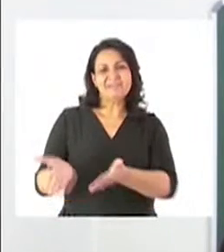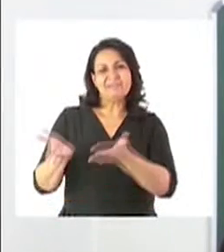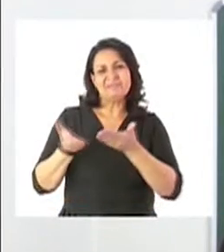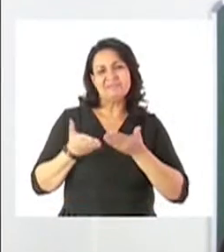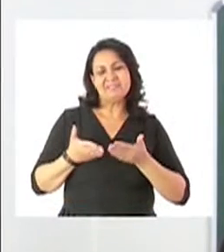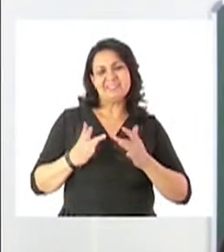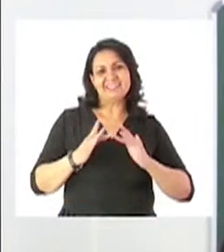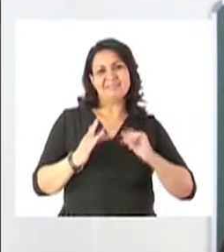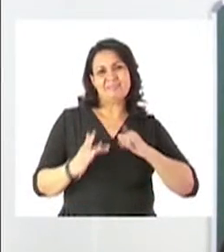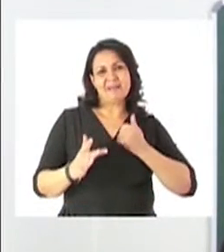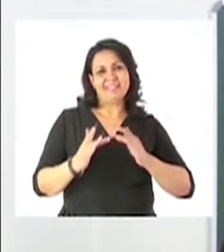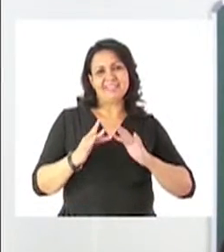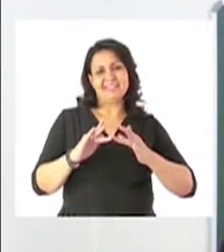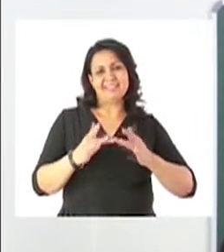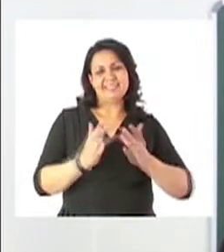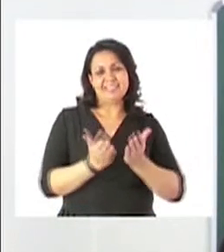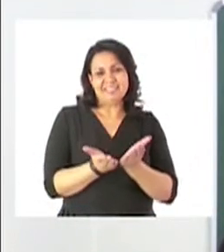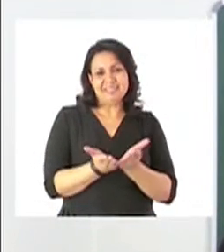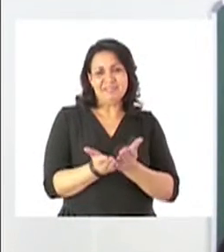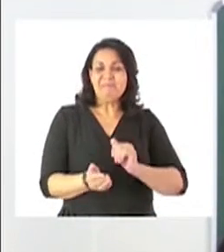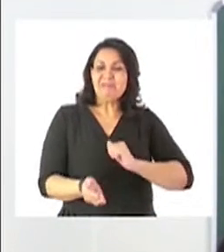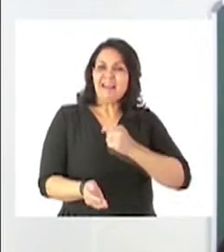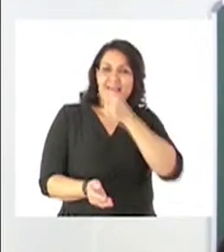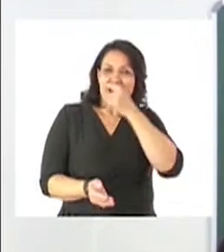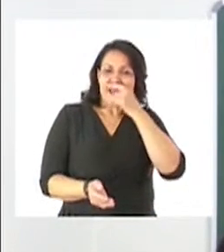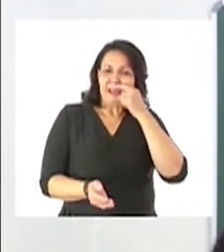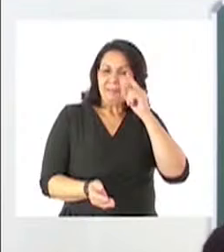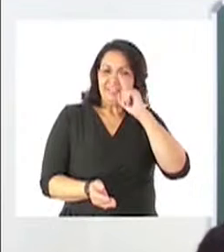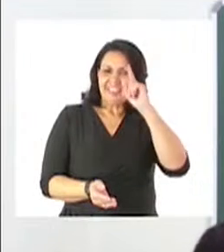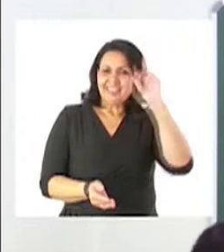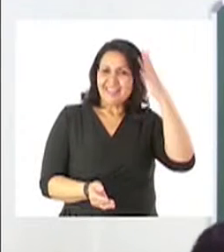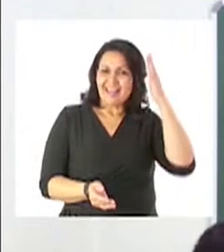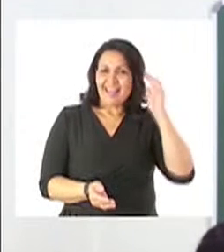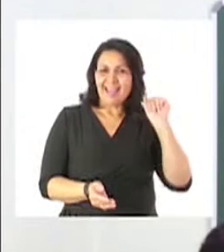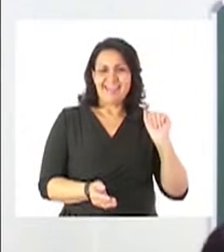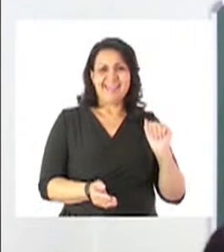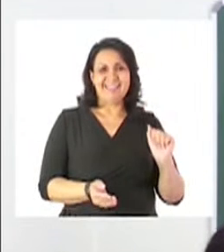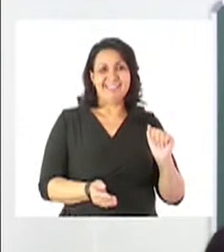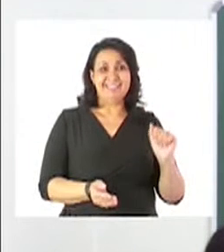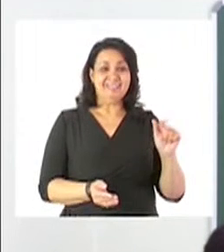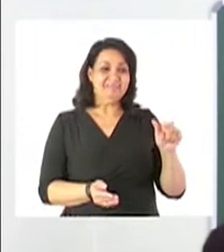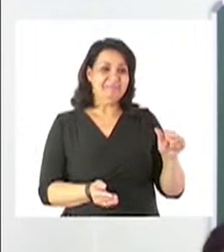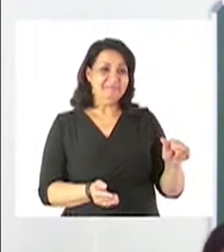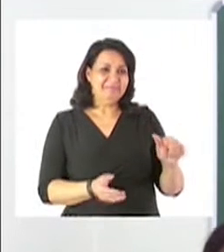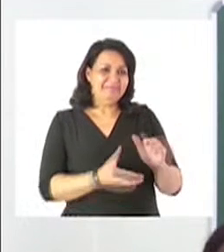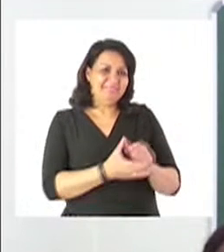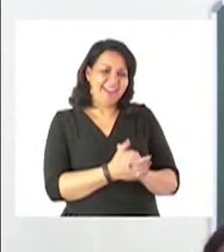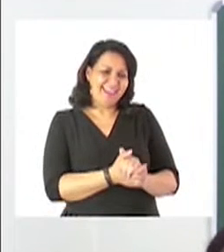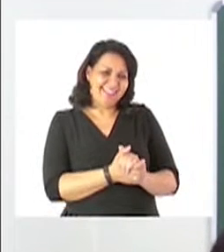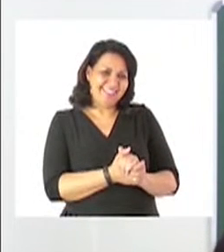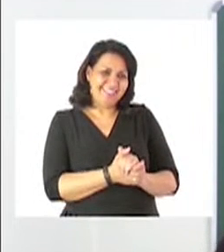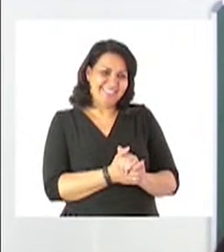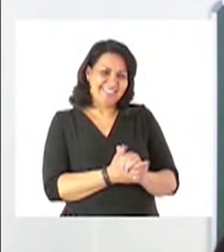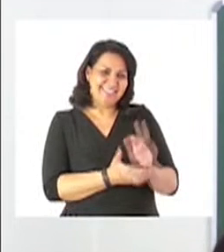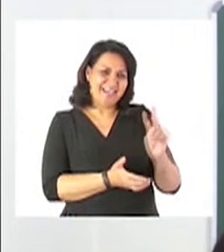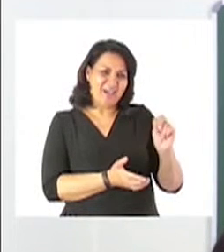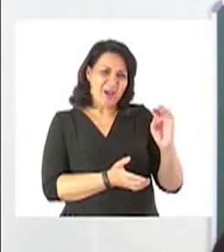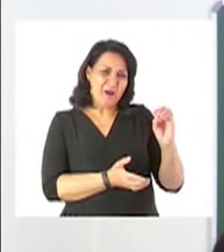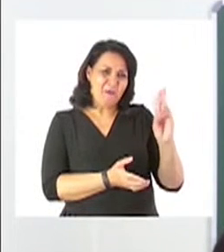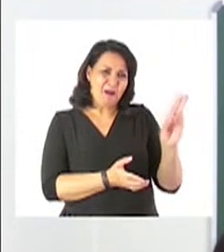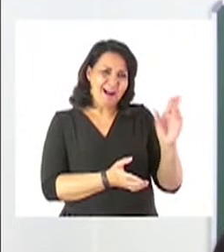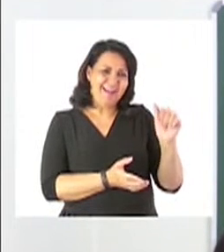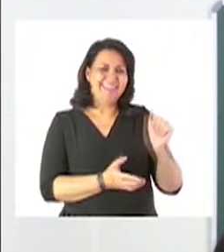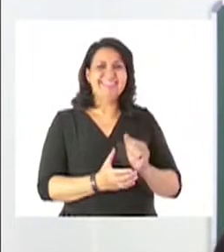Welcome to MyZone online school. My name is Teacher Hwakus and I'm joined by my friend. This